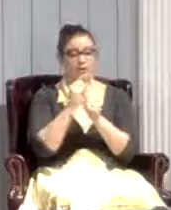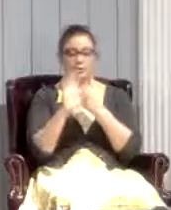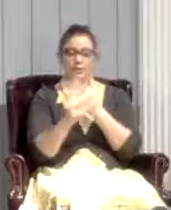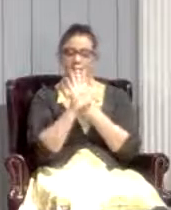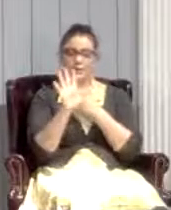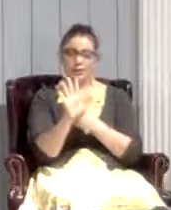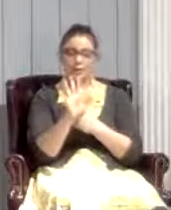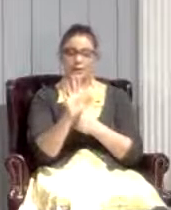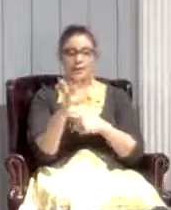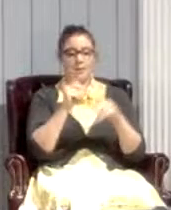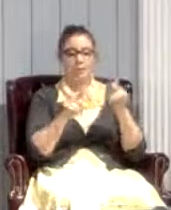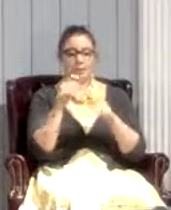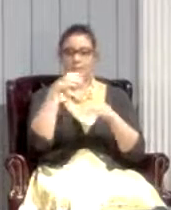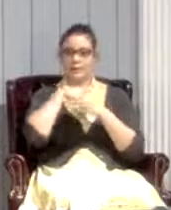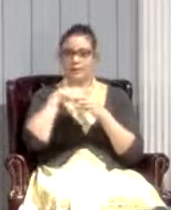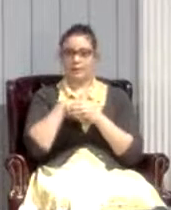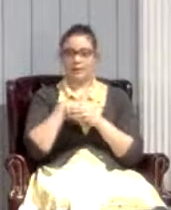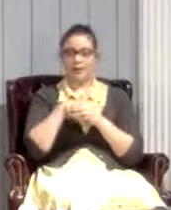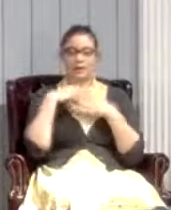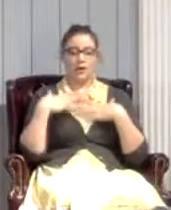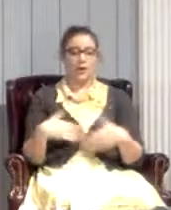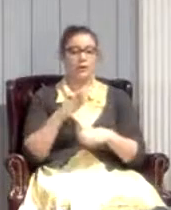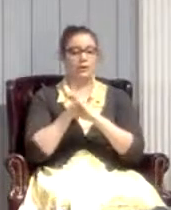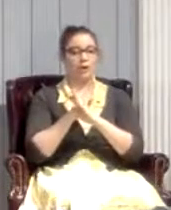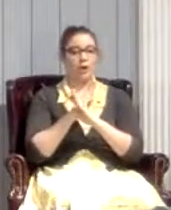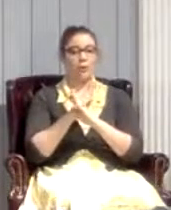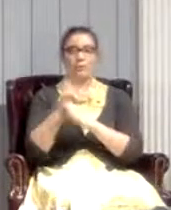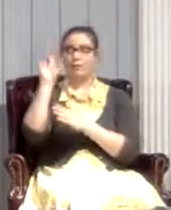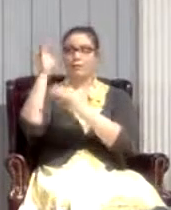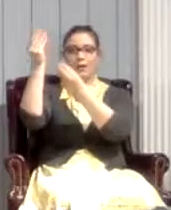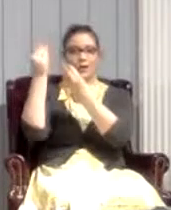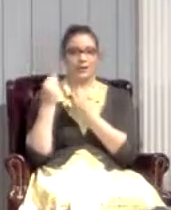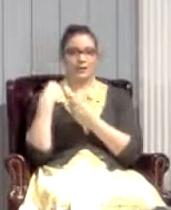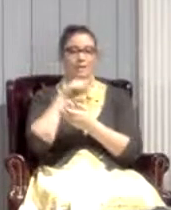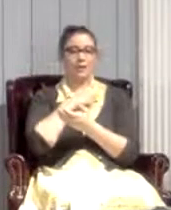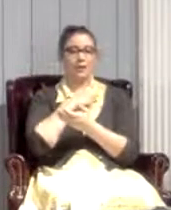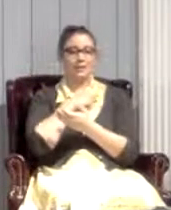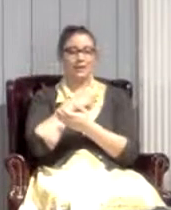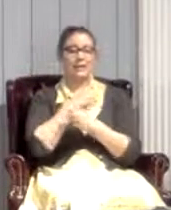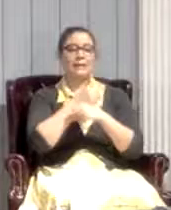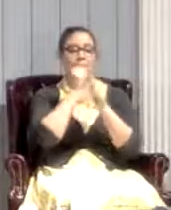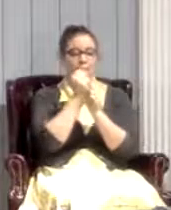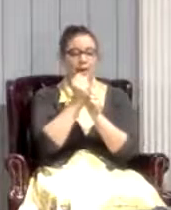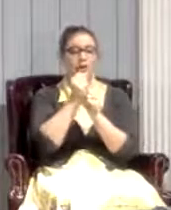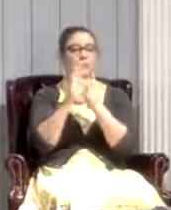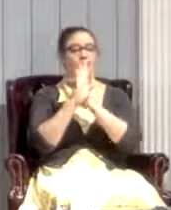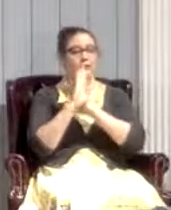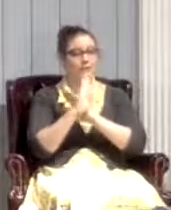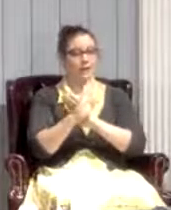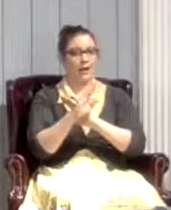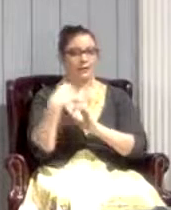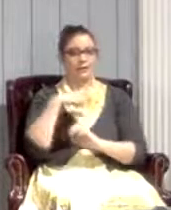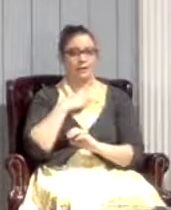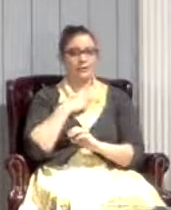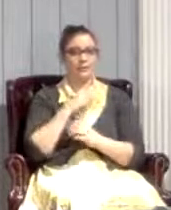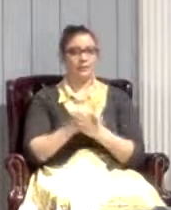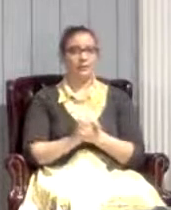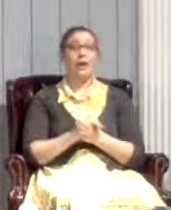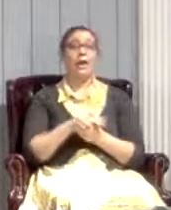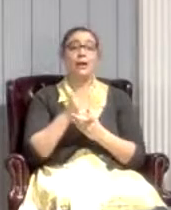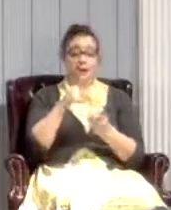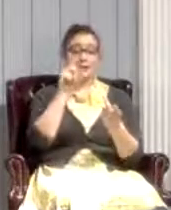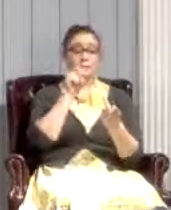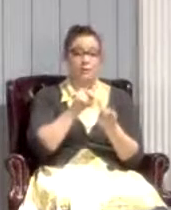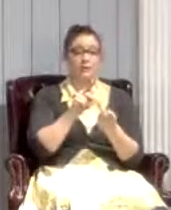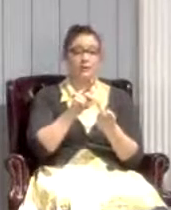And this armor that God has given to us is designed to protect us. Now, it is perfect. I don't want to say it